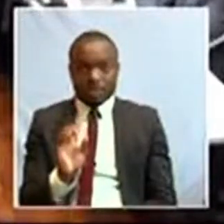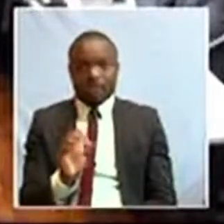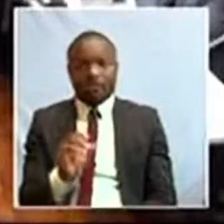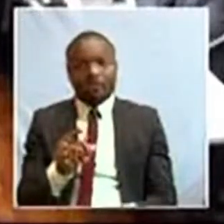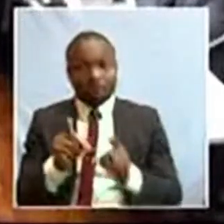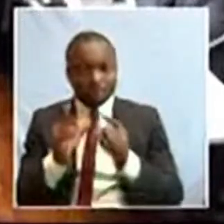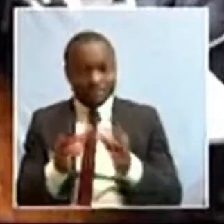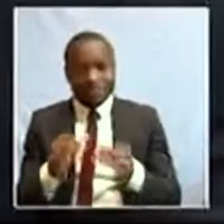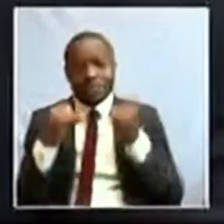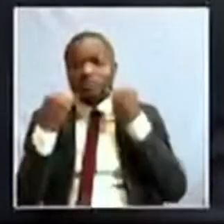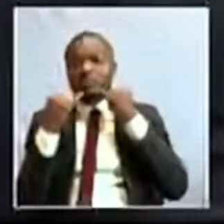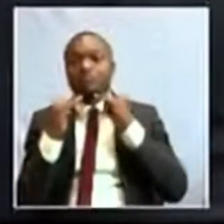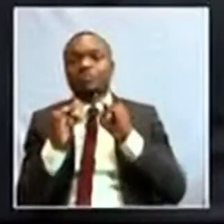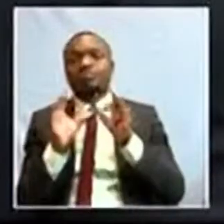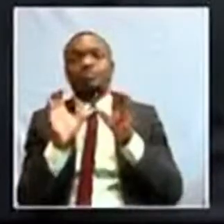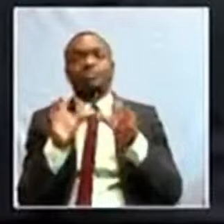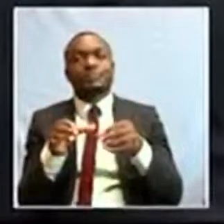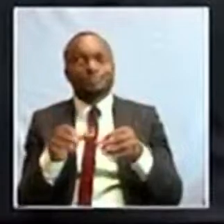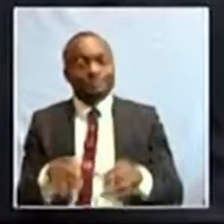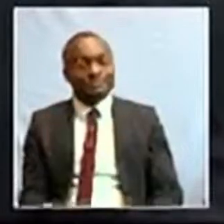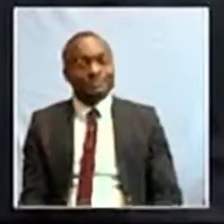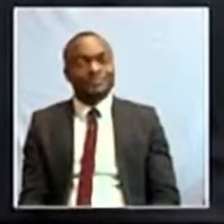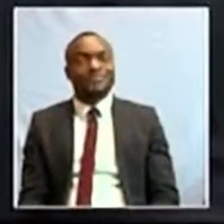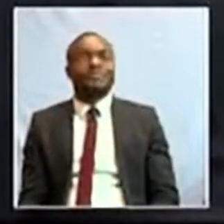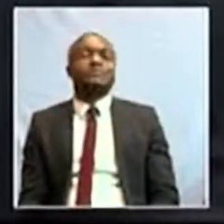Director, you have just told this committee that